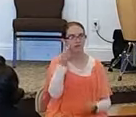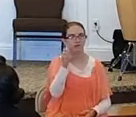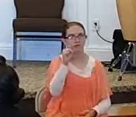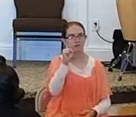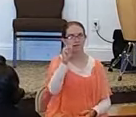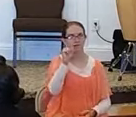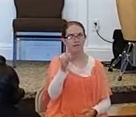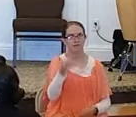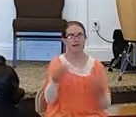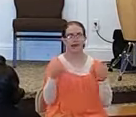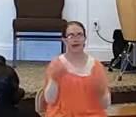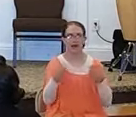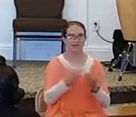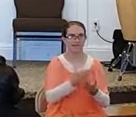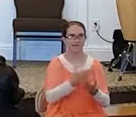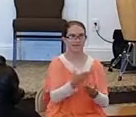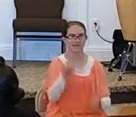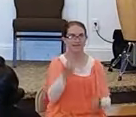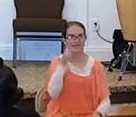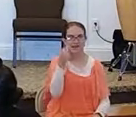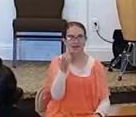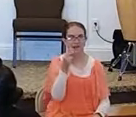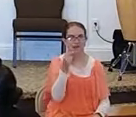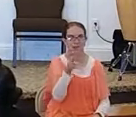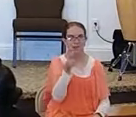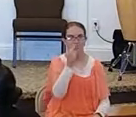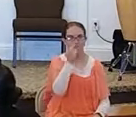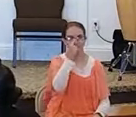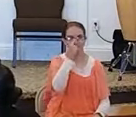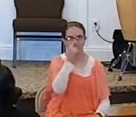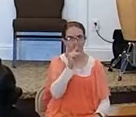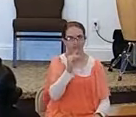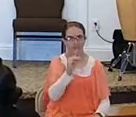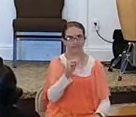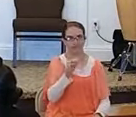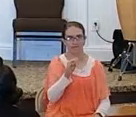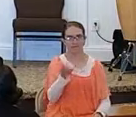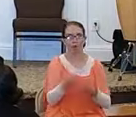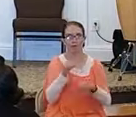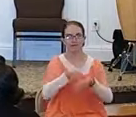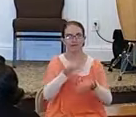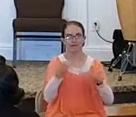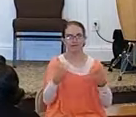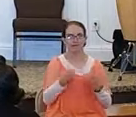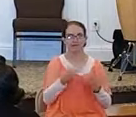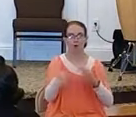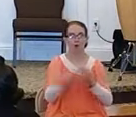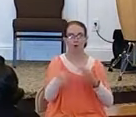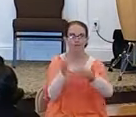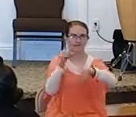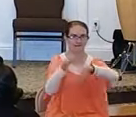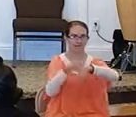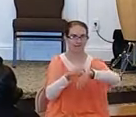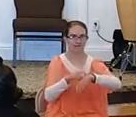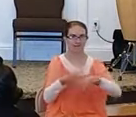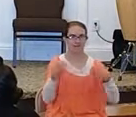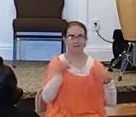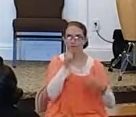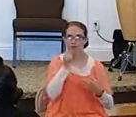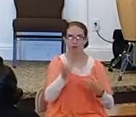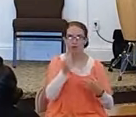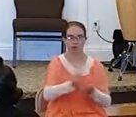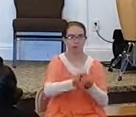He said, I have somewhat to say to you. He said, since I've been here all this time, you have